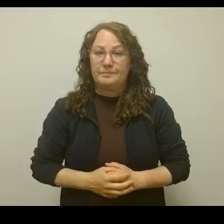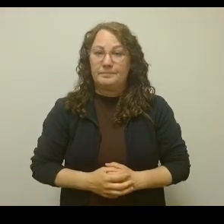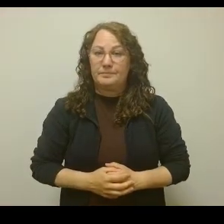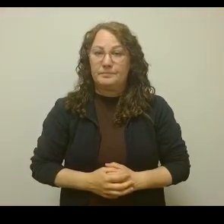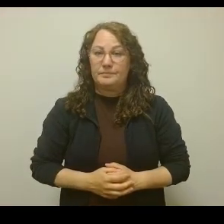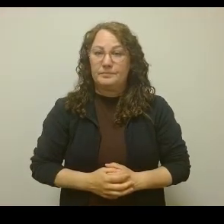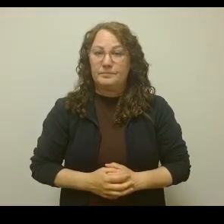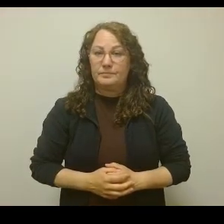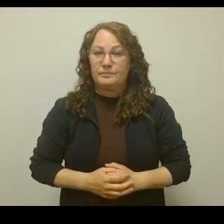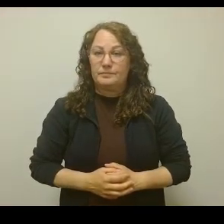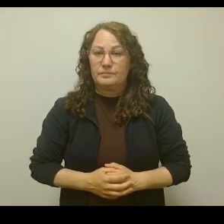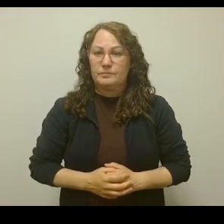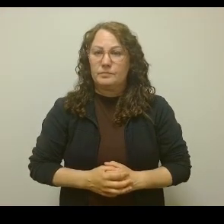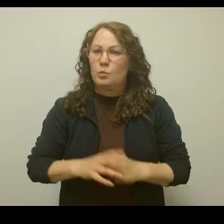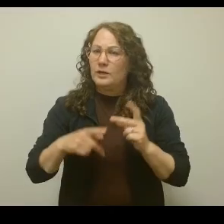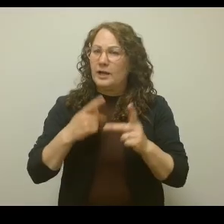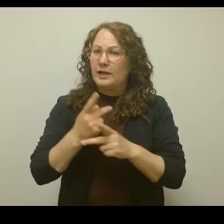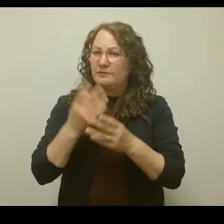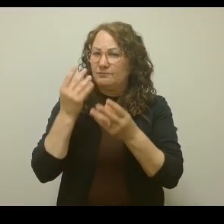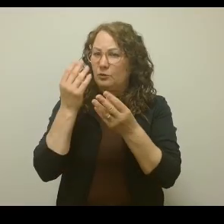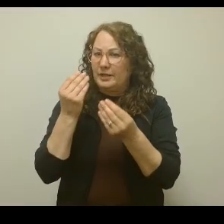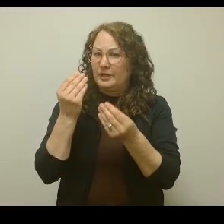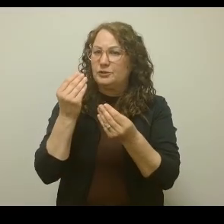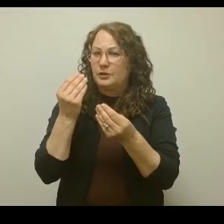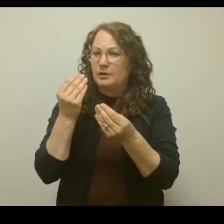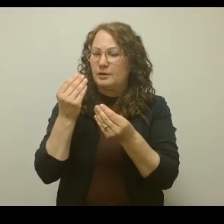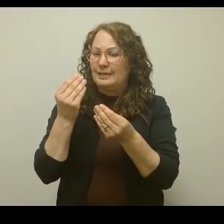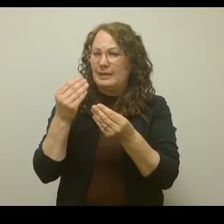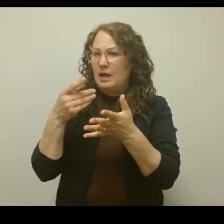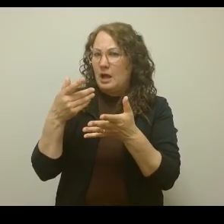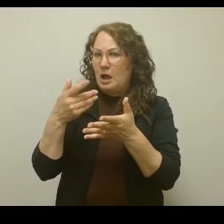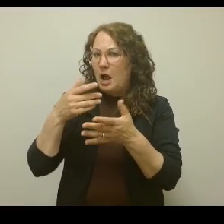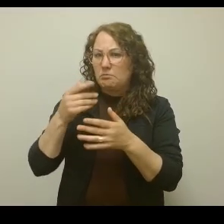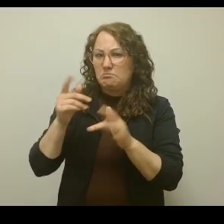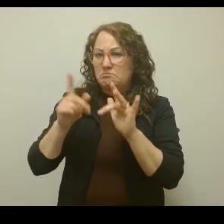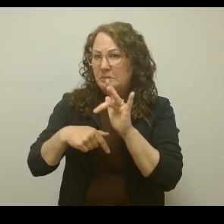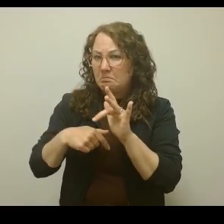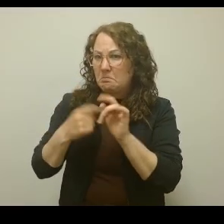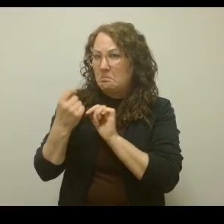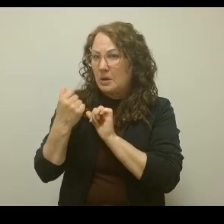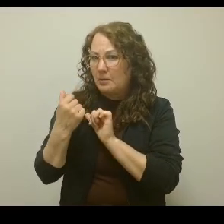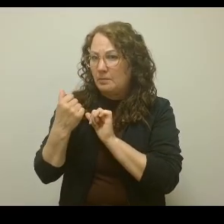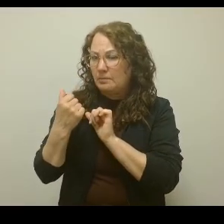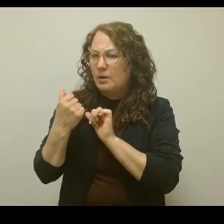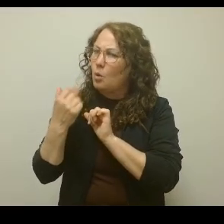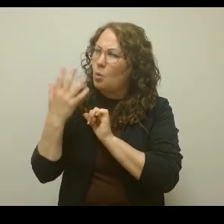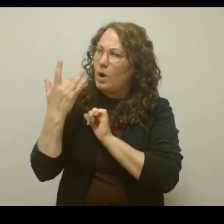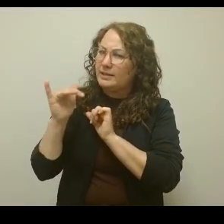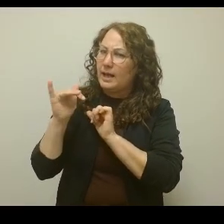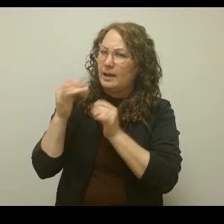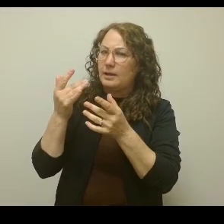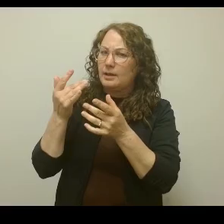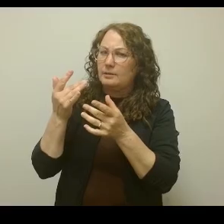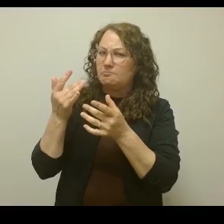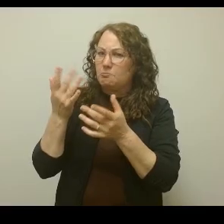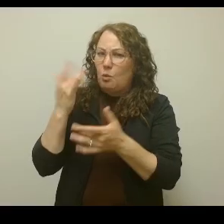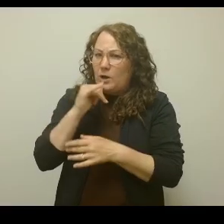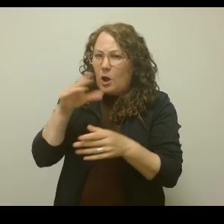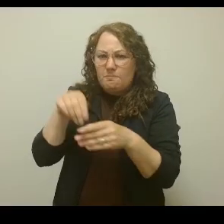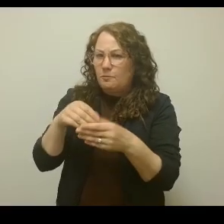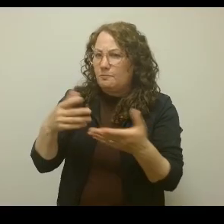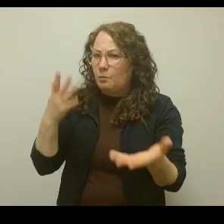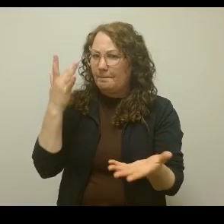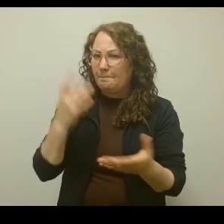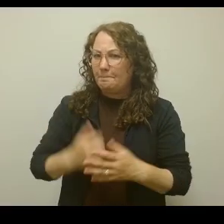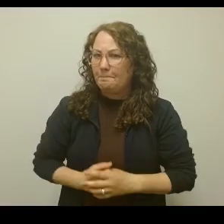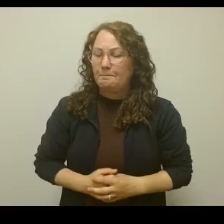What information or details does Mark not include? And why is that information not included?